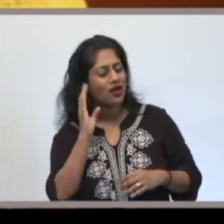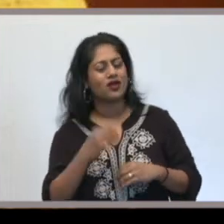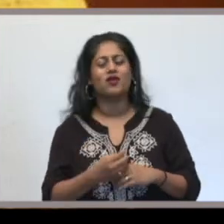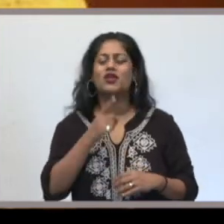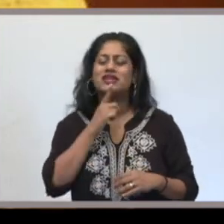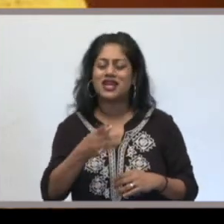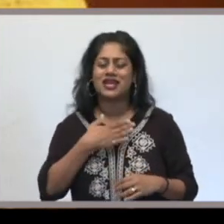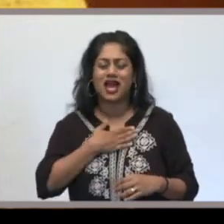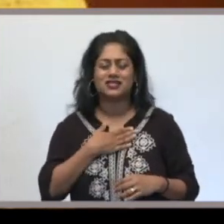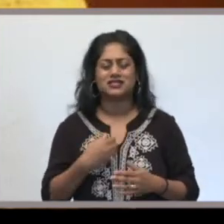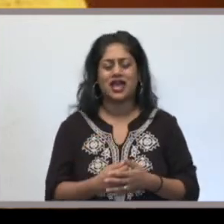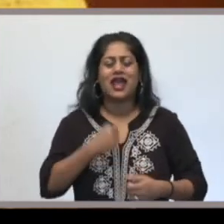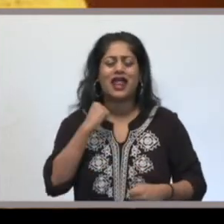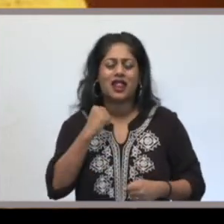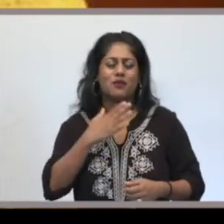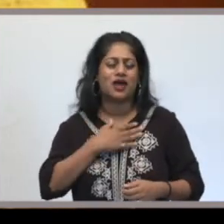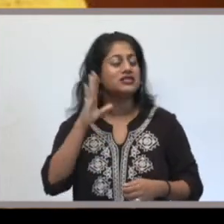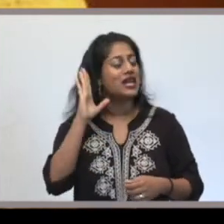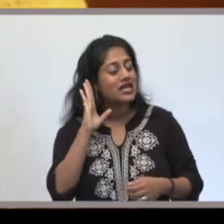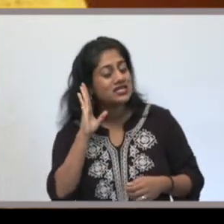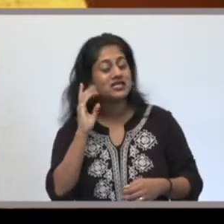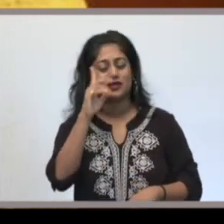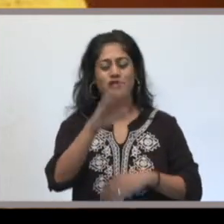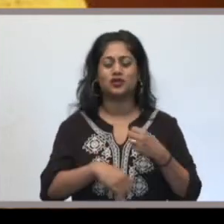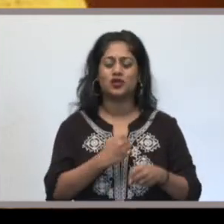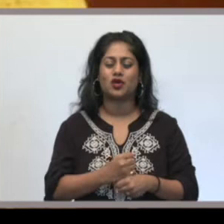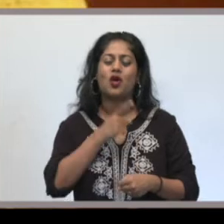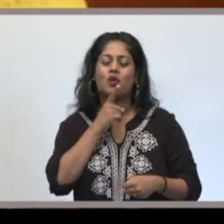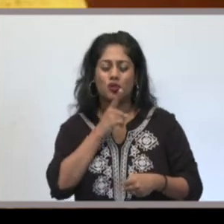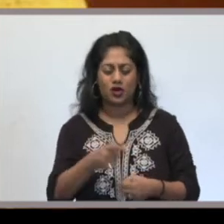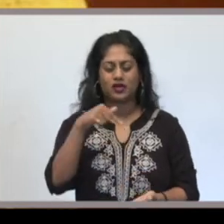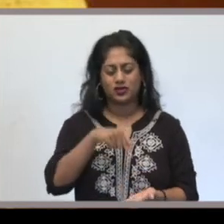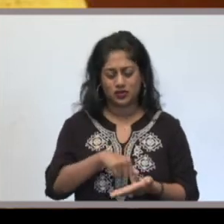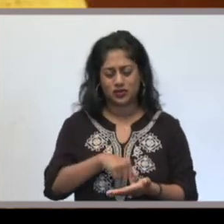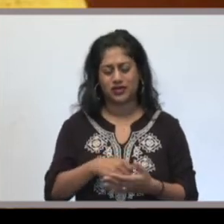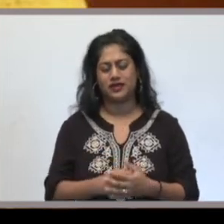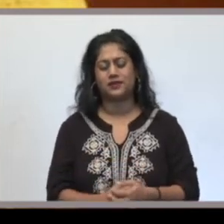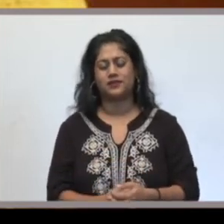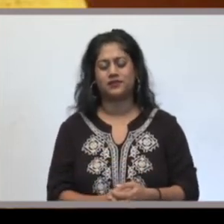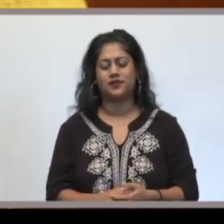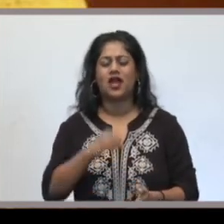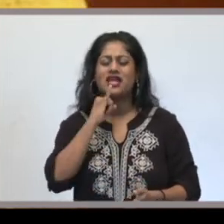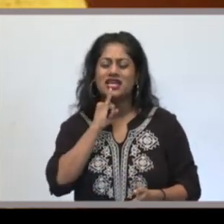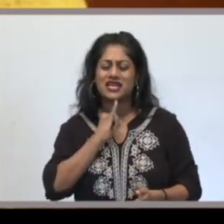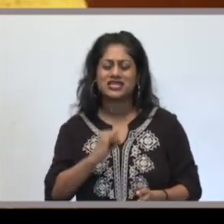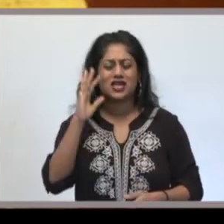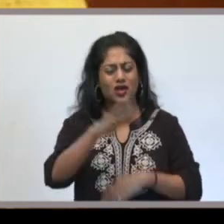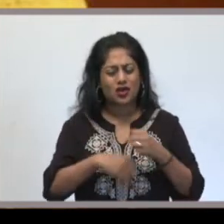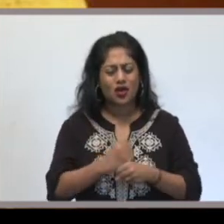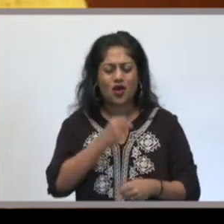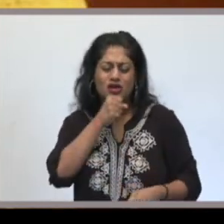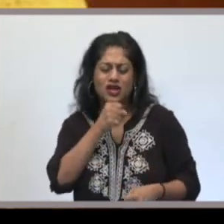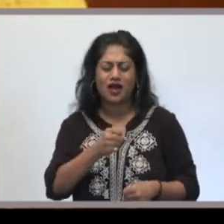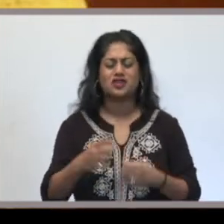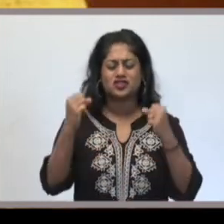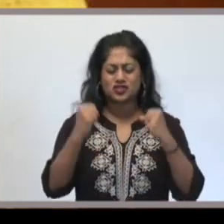word. Let Dishan decrease. Let the Holy Spirit increase. Lord, let your will be done in all of our lives and